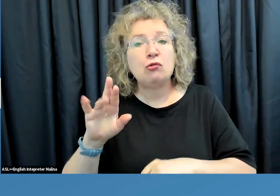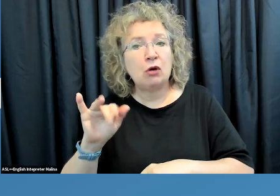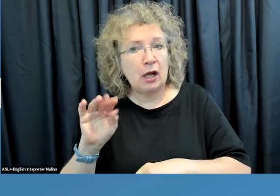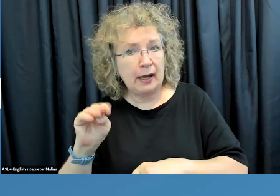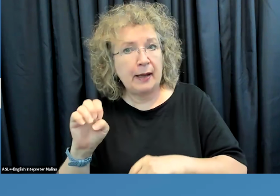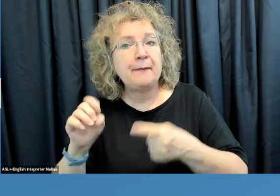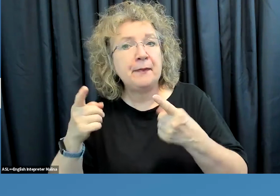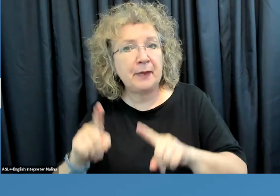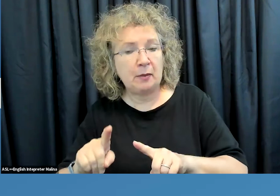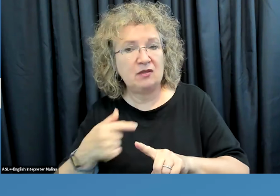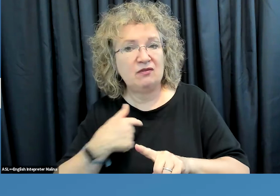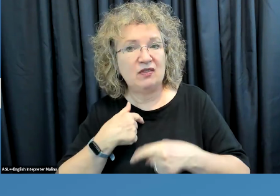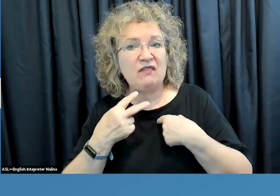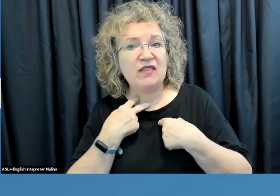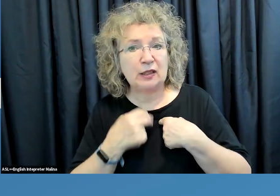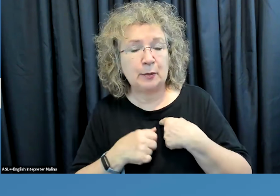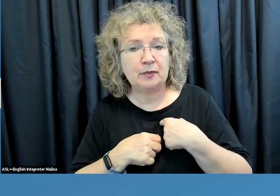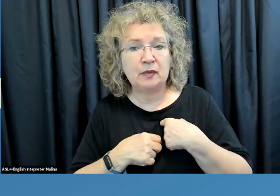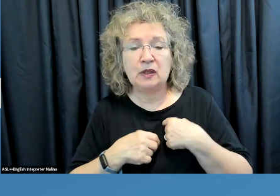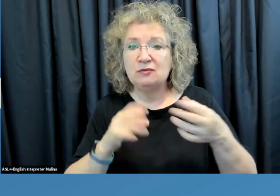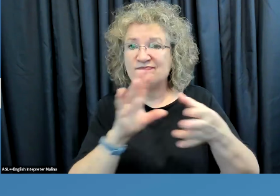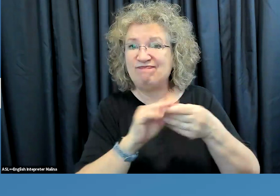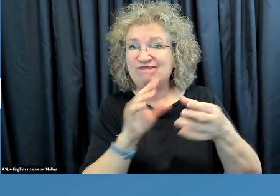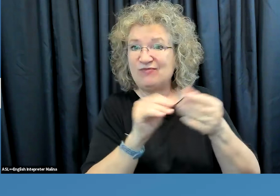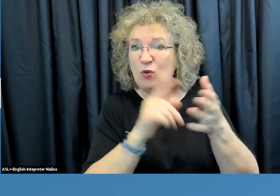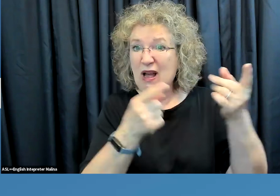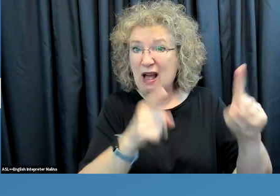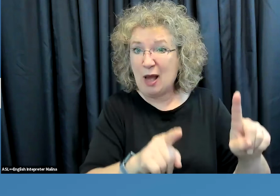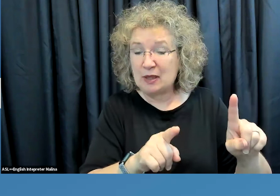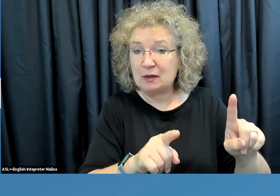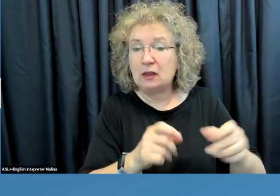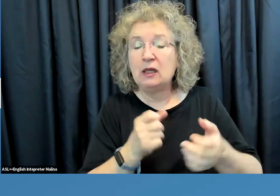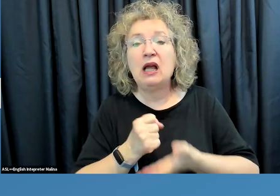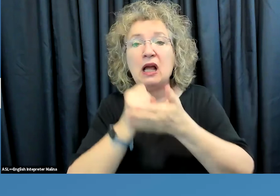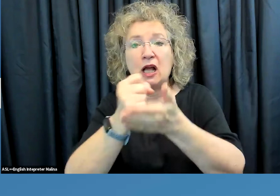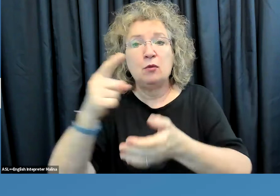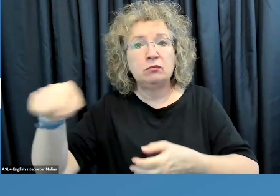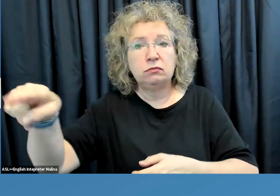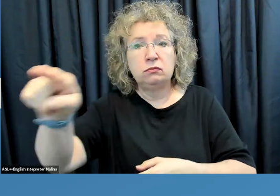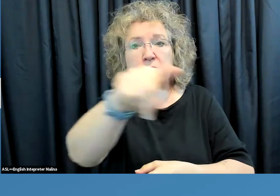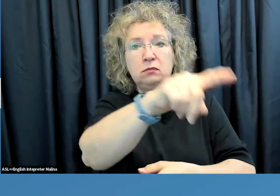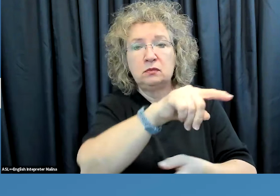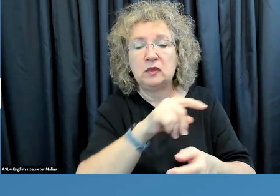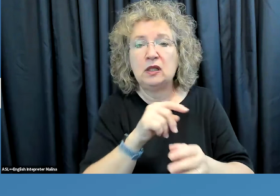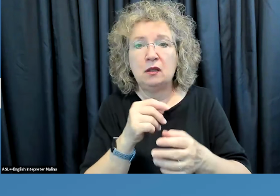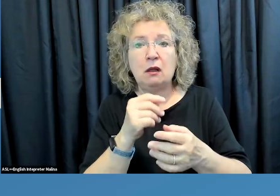it ultimately helps to keep others safe and help you to financially benefit.